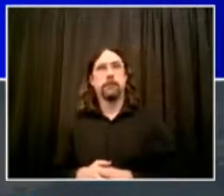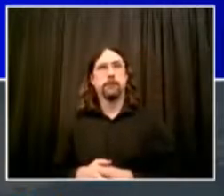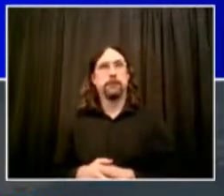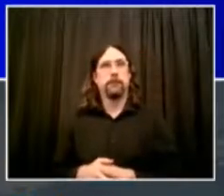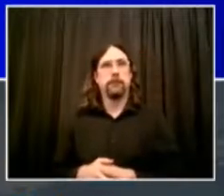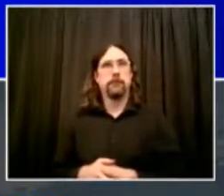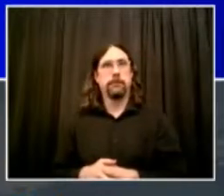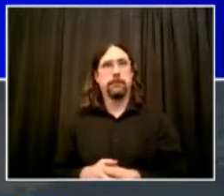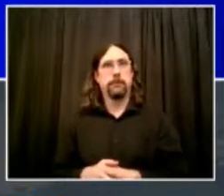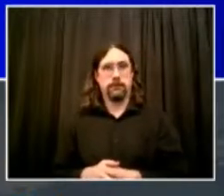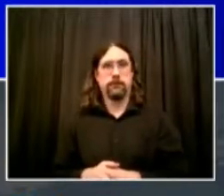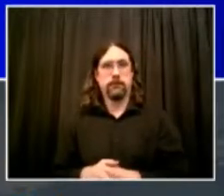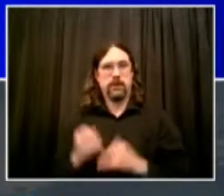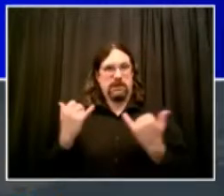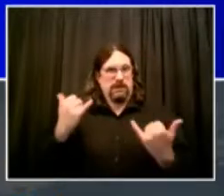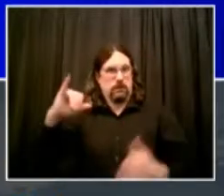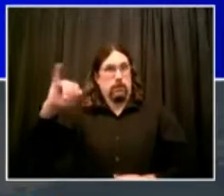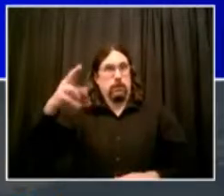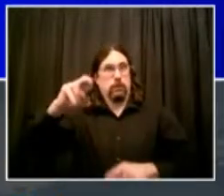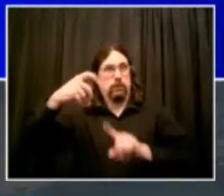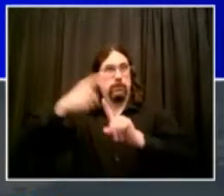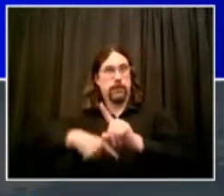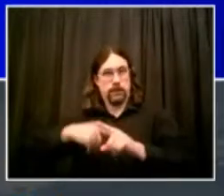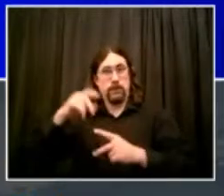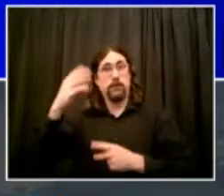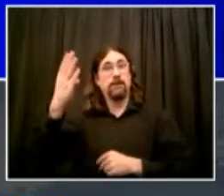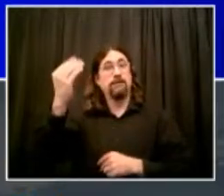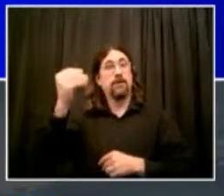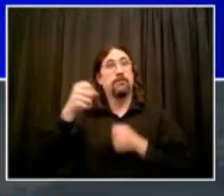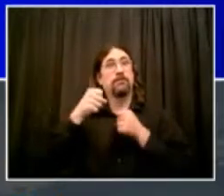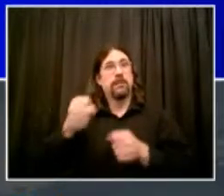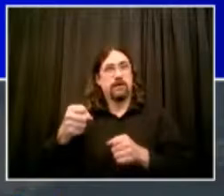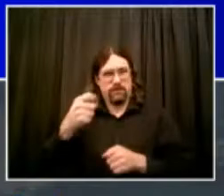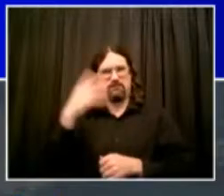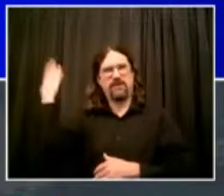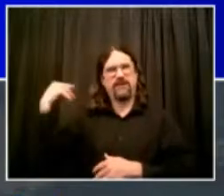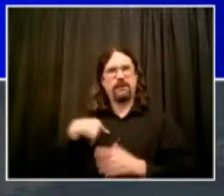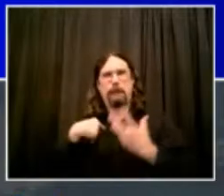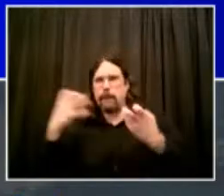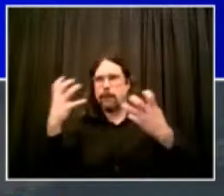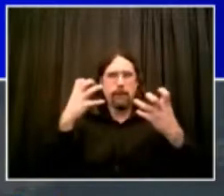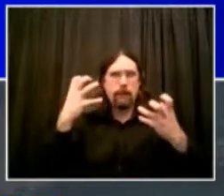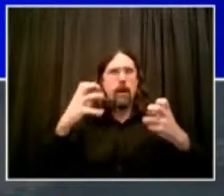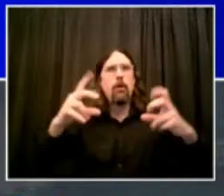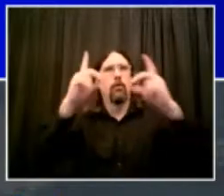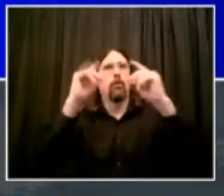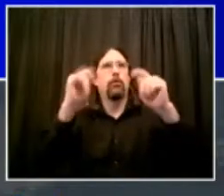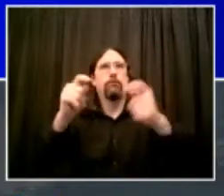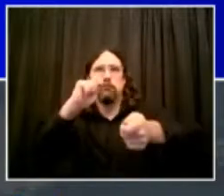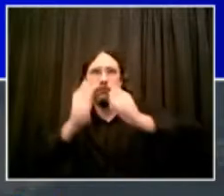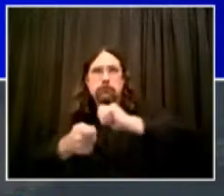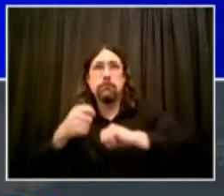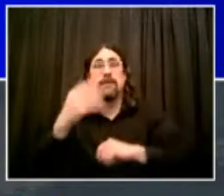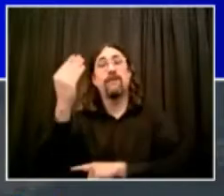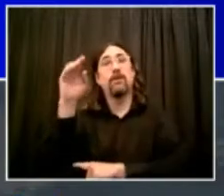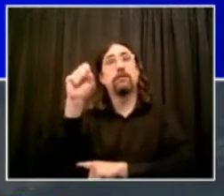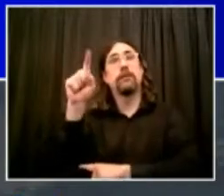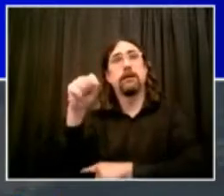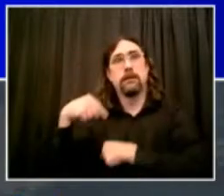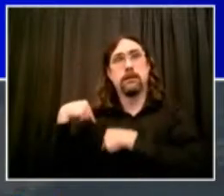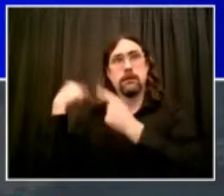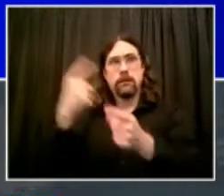going to see if it works. We're going to see, do people ride the bus more? Does the bus go faster? Does it have any negative impact on the surrounding